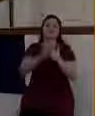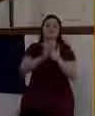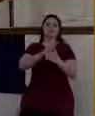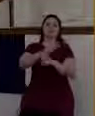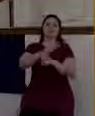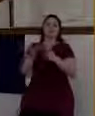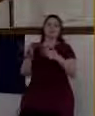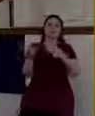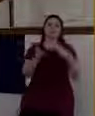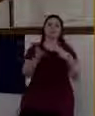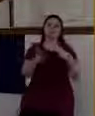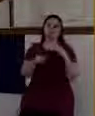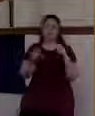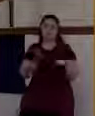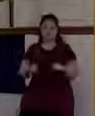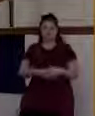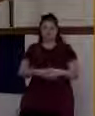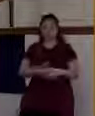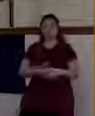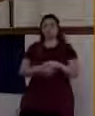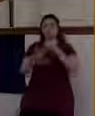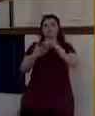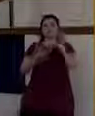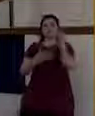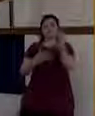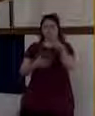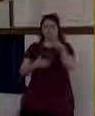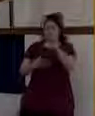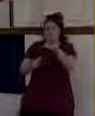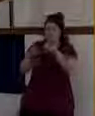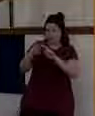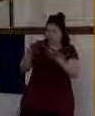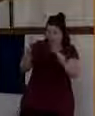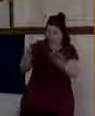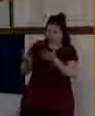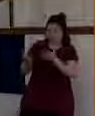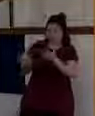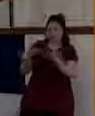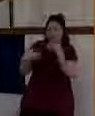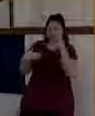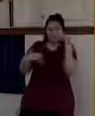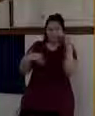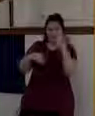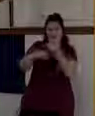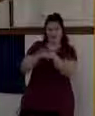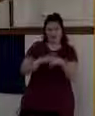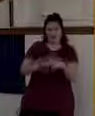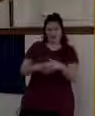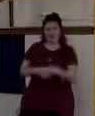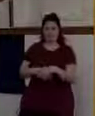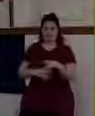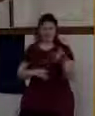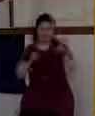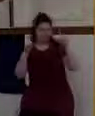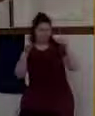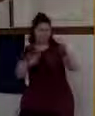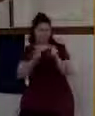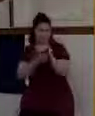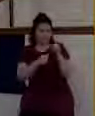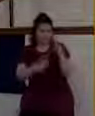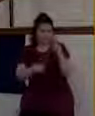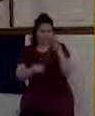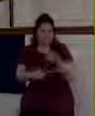look at verse 16. The man makes him the offer, come home and eat bread with me in verse 15. And he said, I may not return with thee, nor go in with